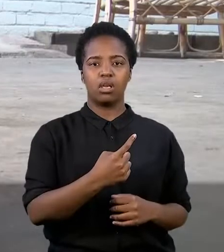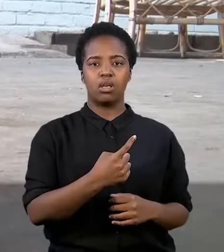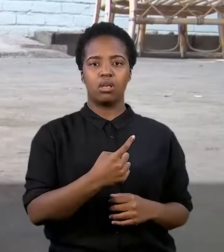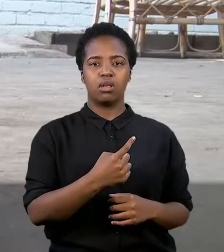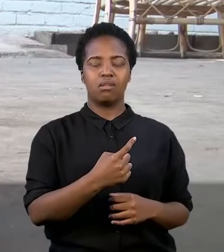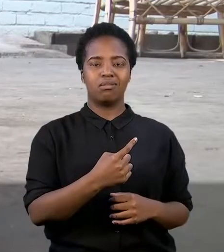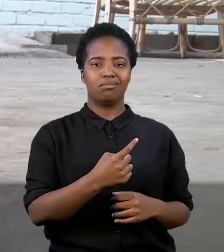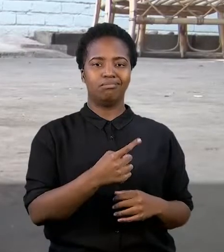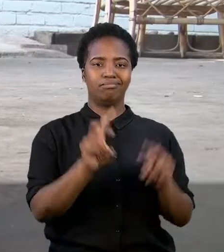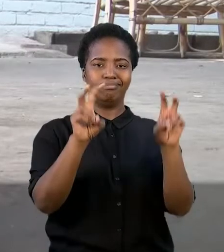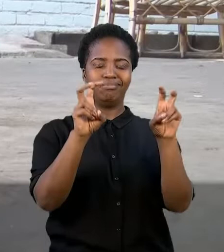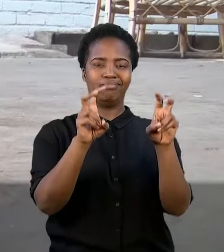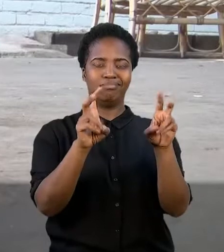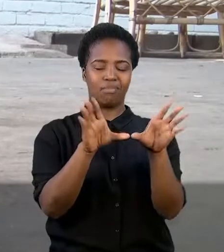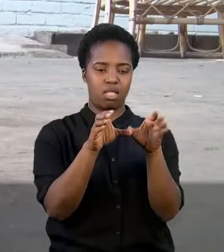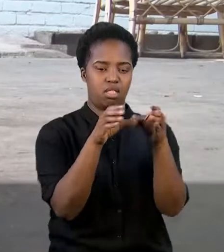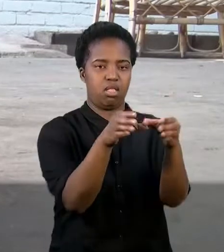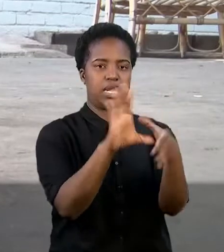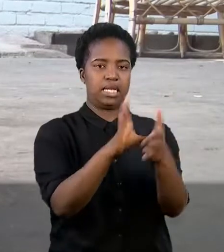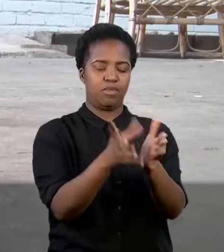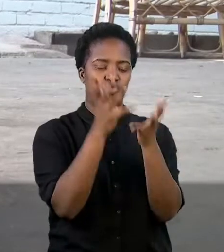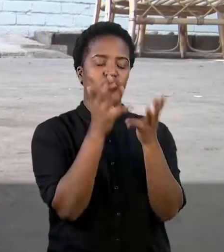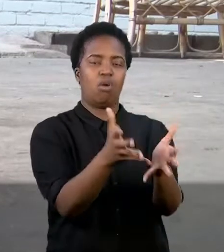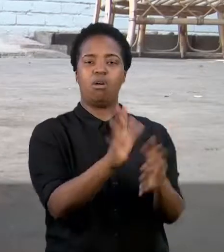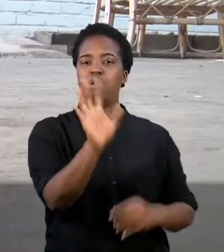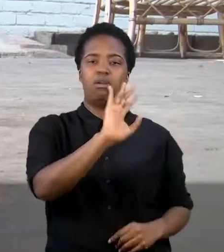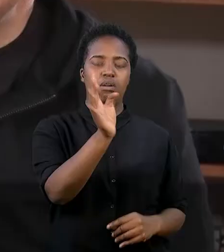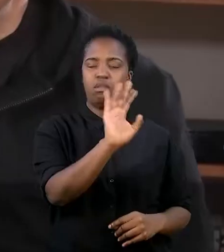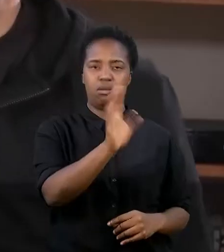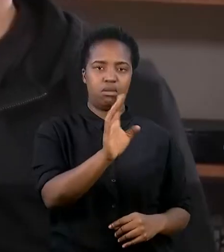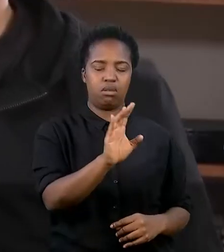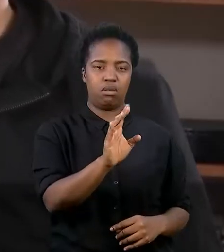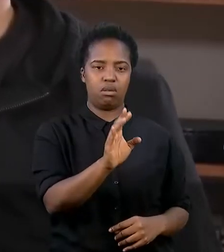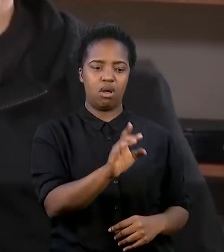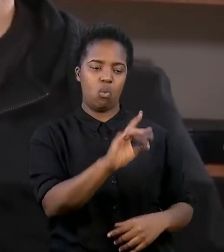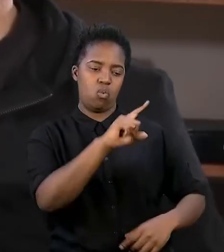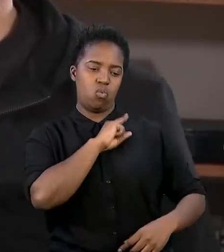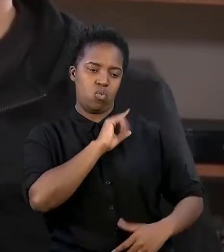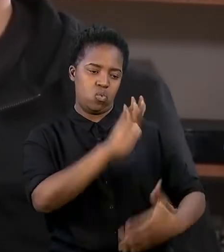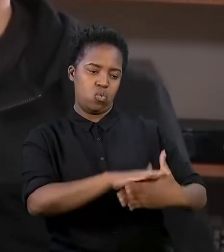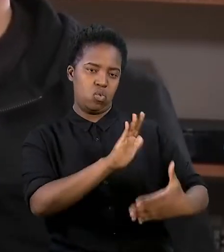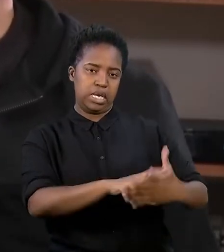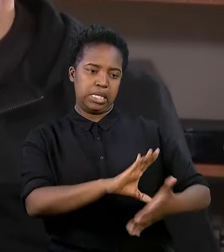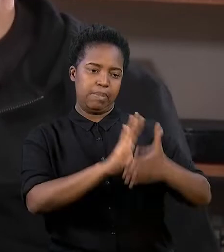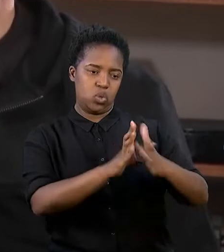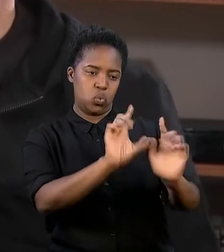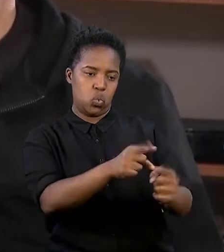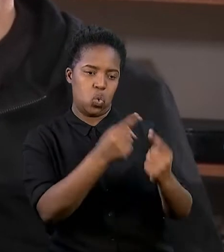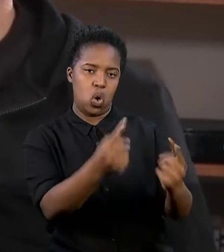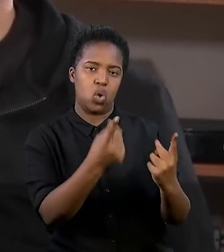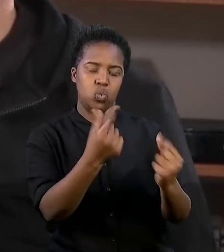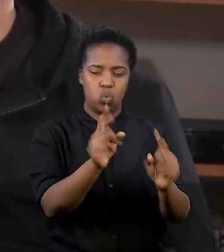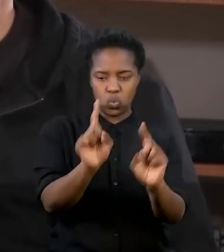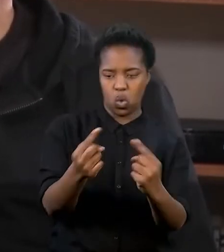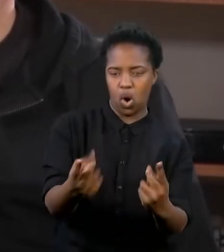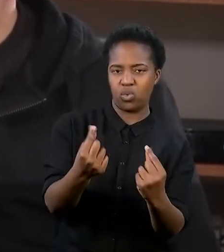them in place them within little boxes and actually label them, stating that because of your disability, you can't